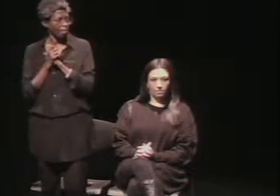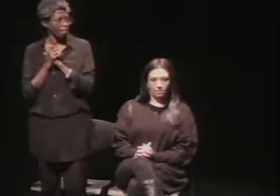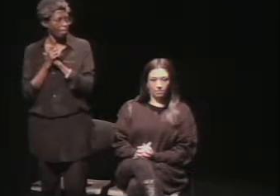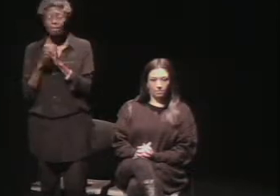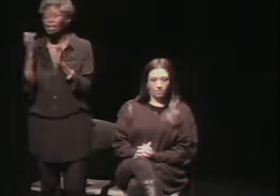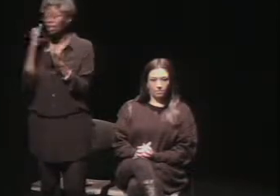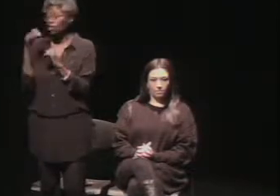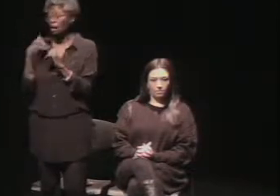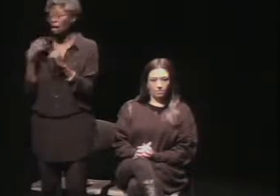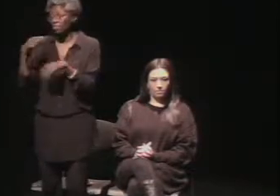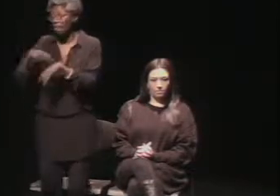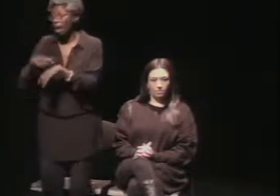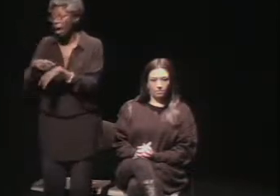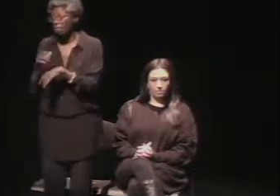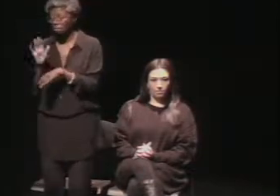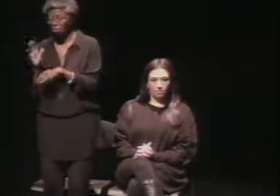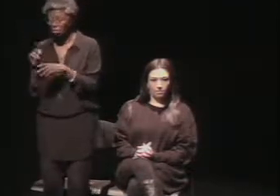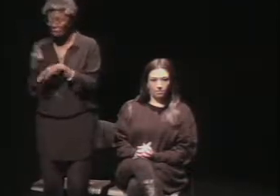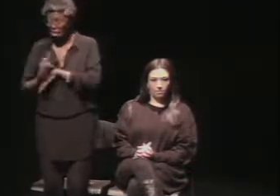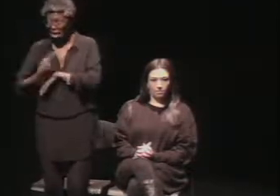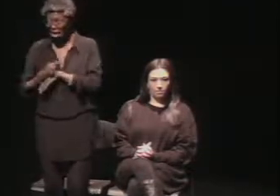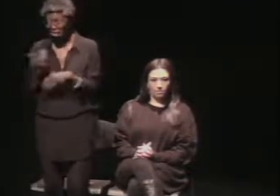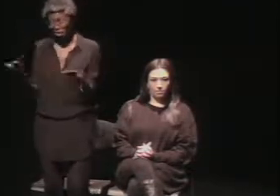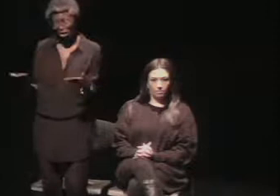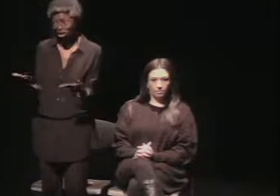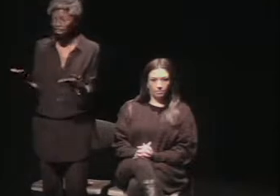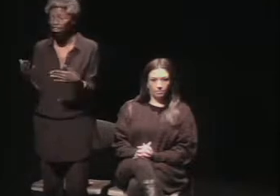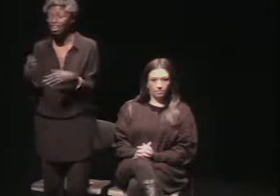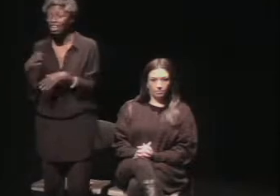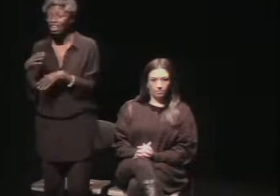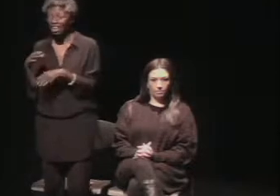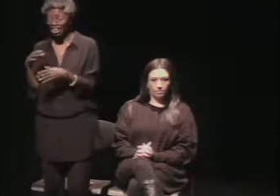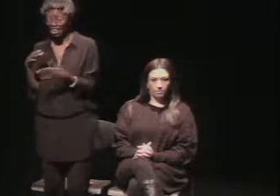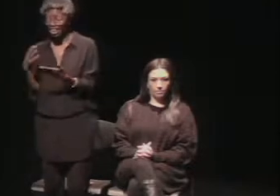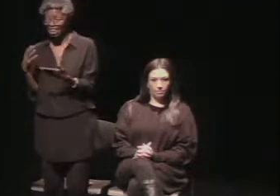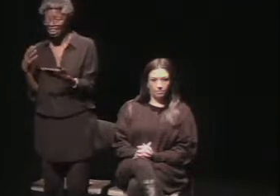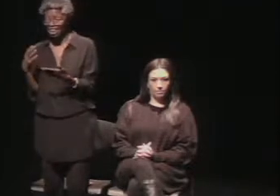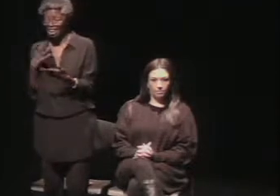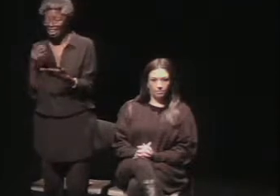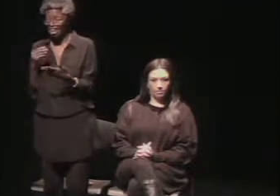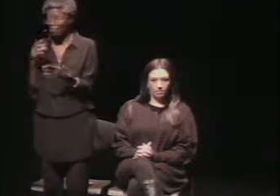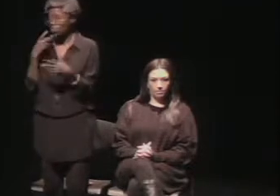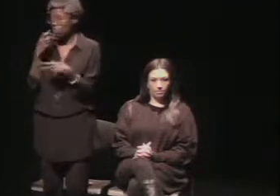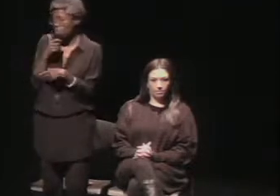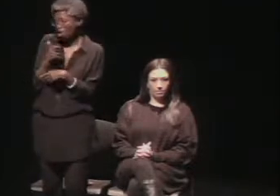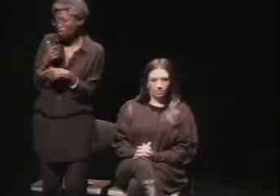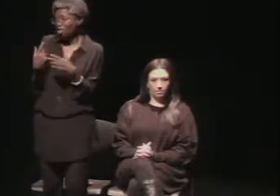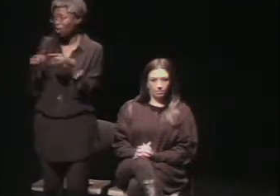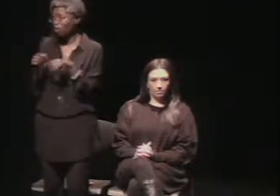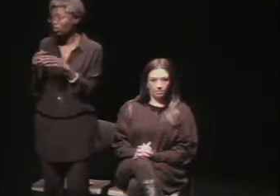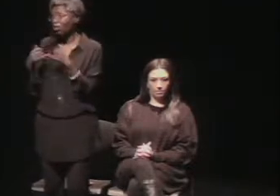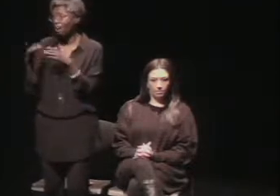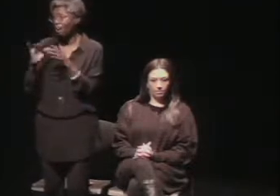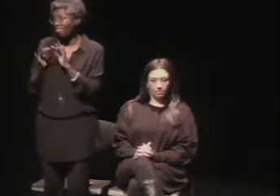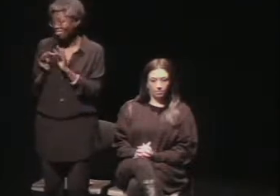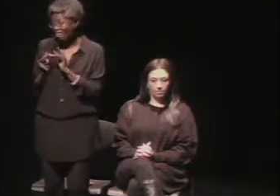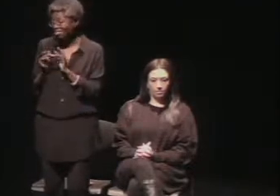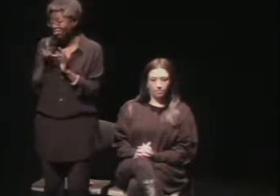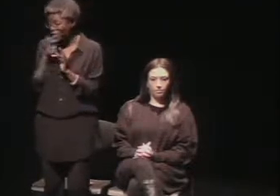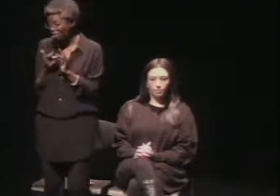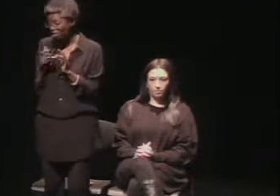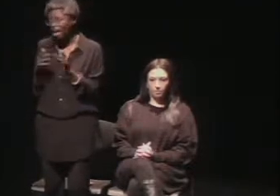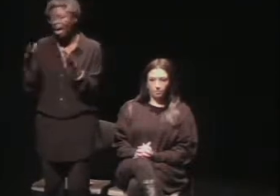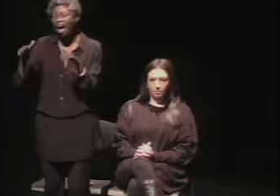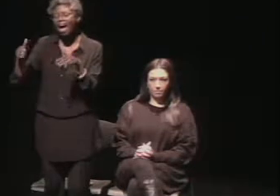If you have time in your day, if you're here in the Schomburg Center, as well as watching live online, I invite you to visit